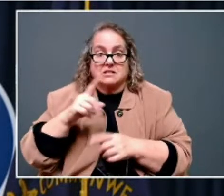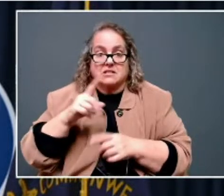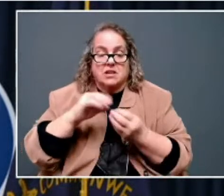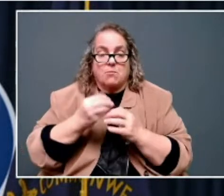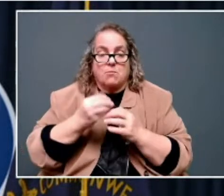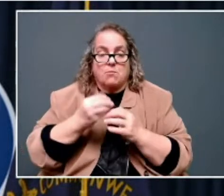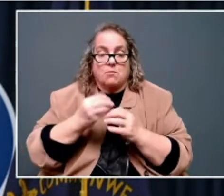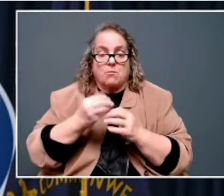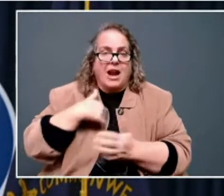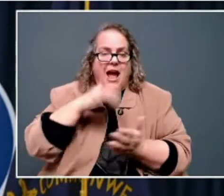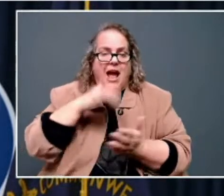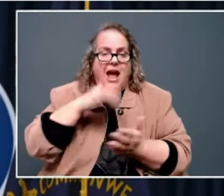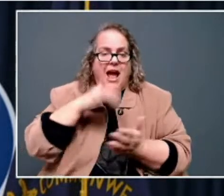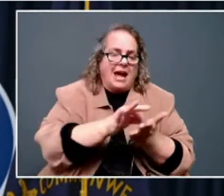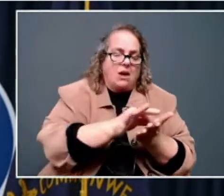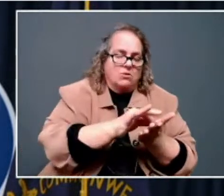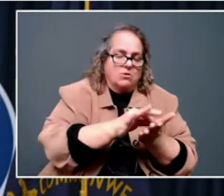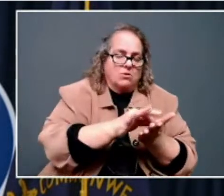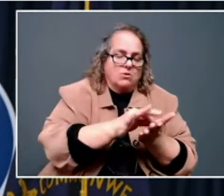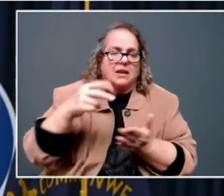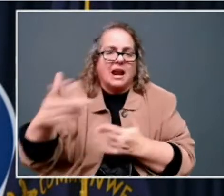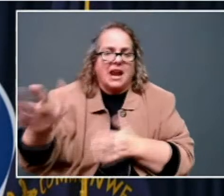that after he's addressed the other two.